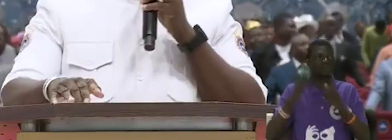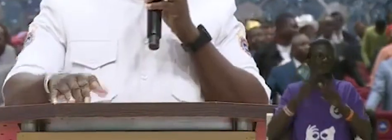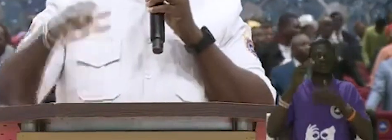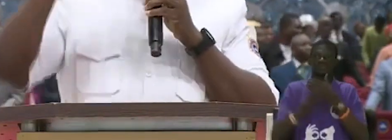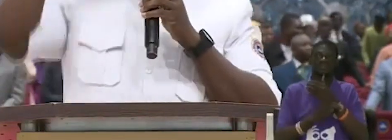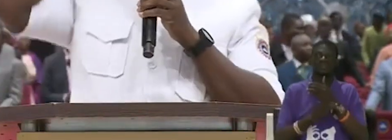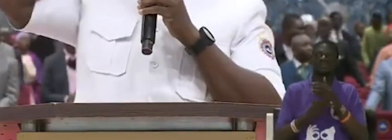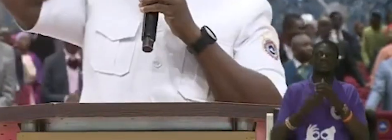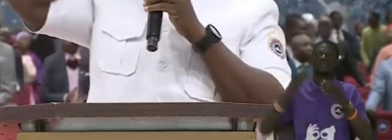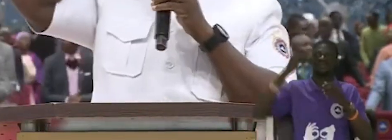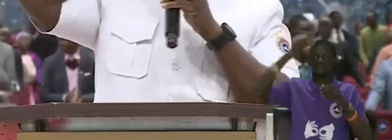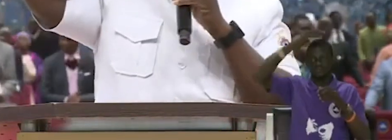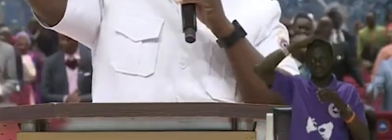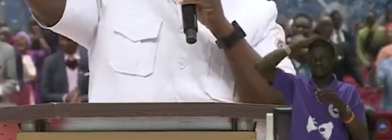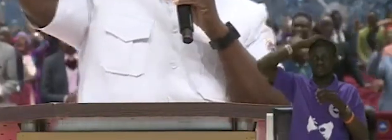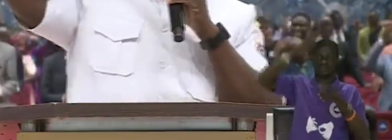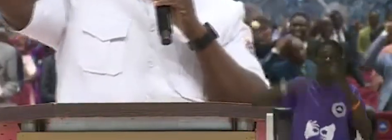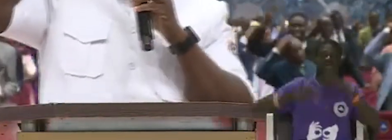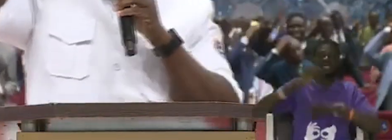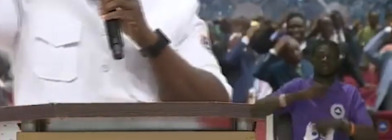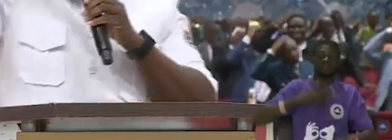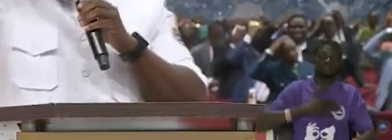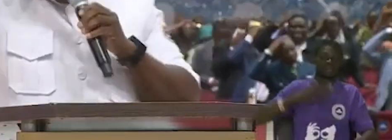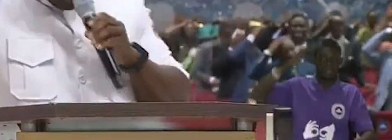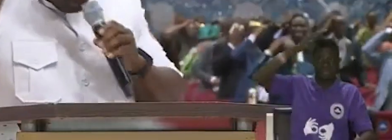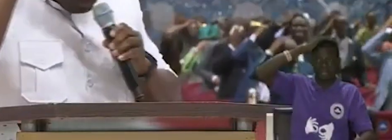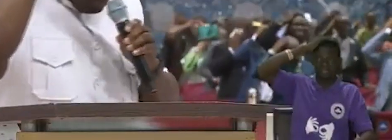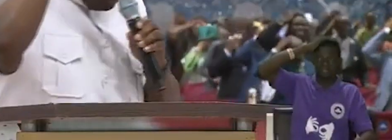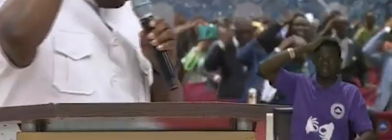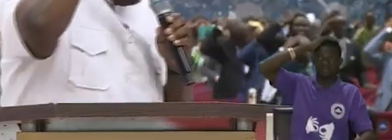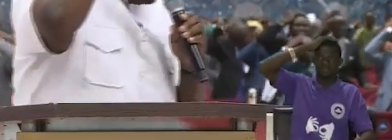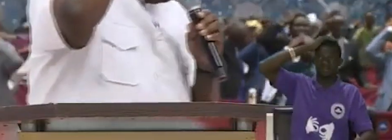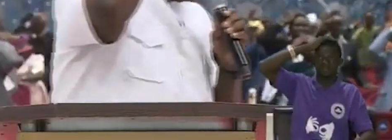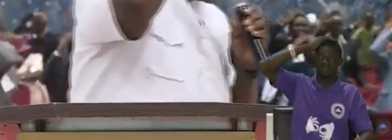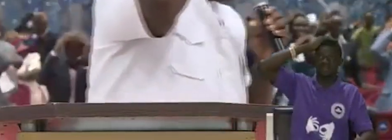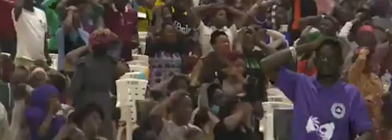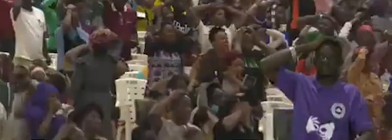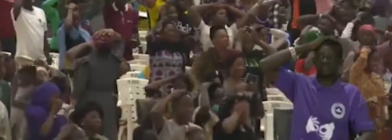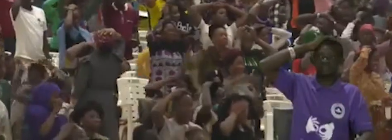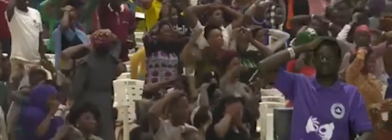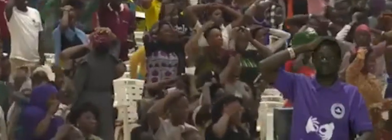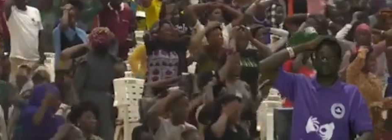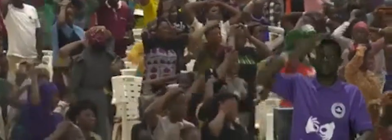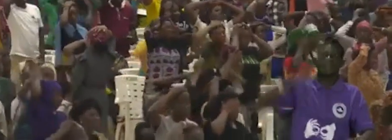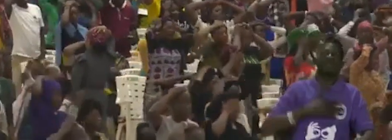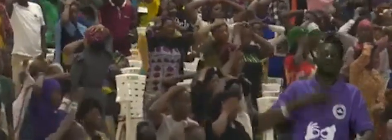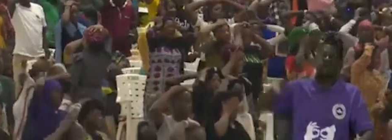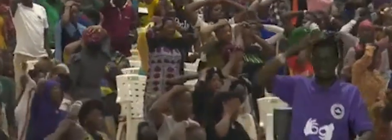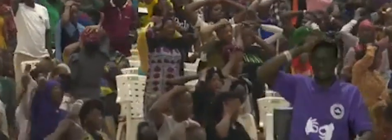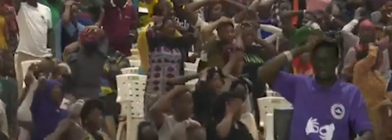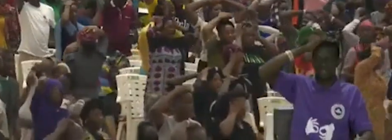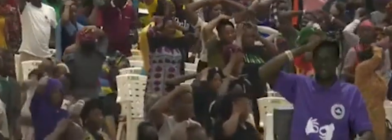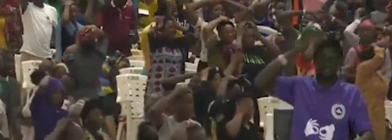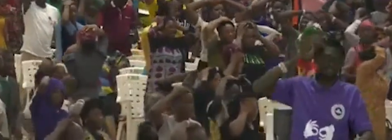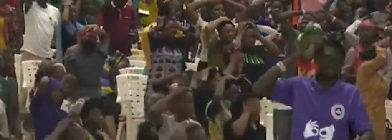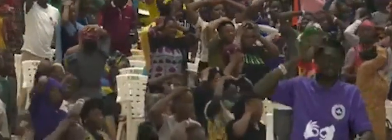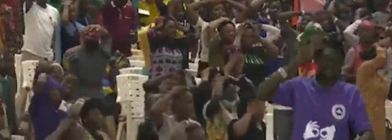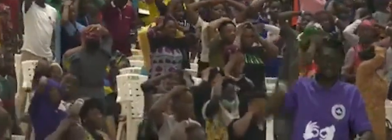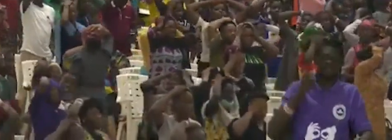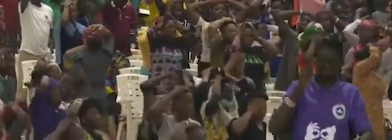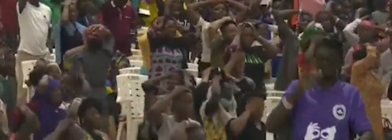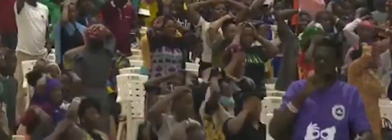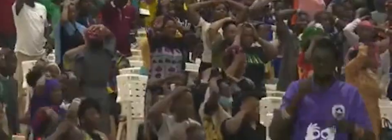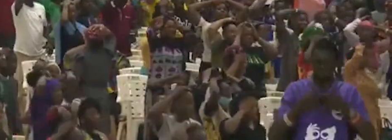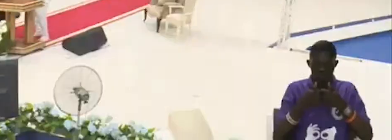your head and say, my head. It is your own head, so please make it count. Say, my head. You will not lose